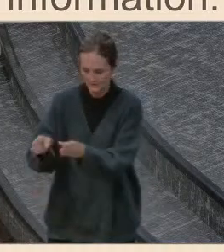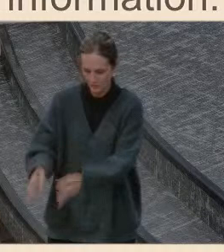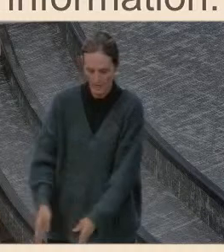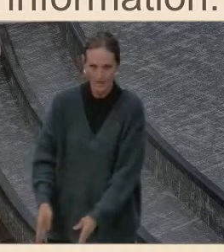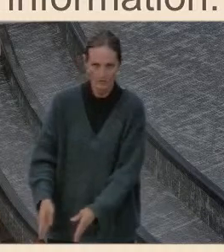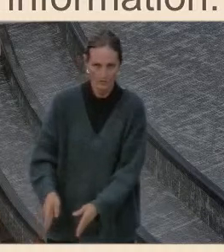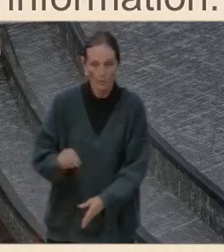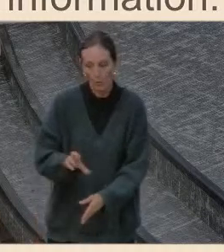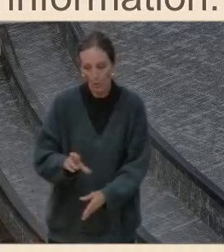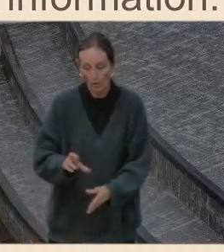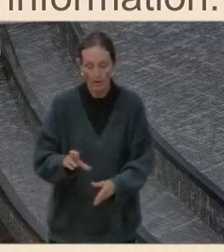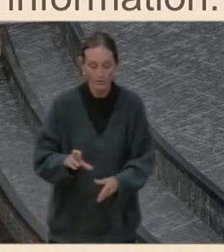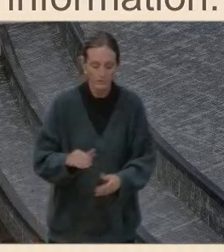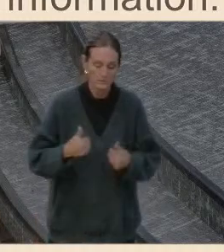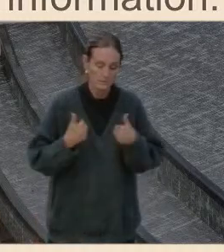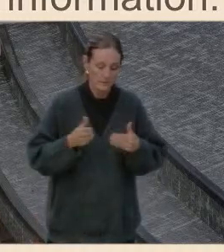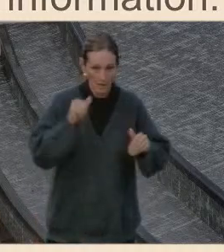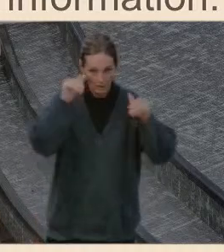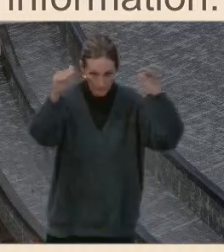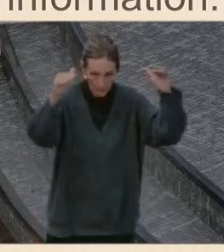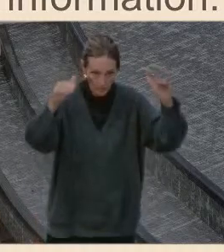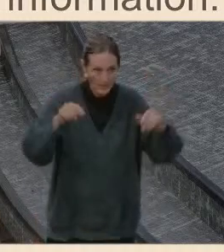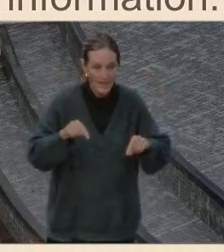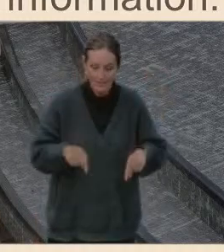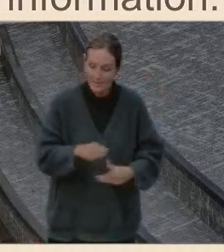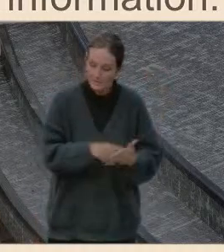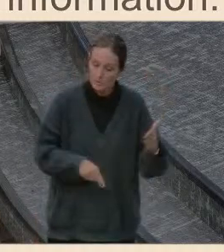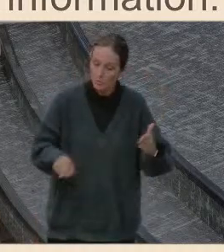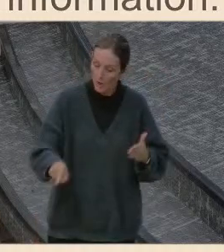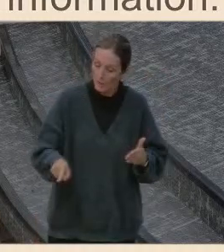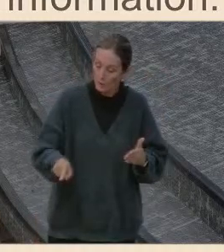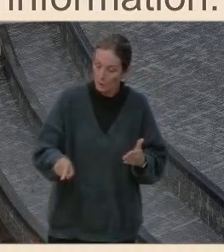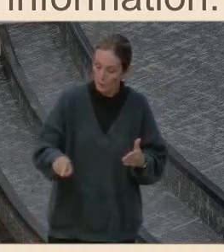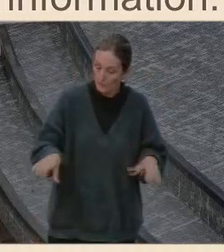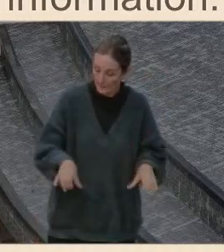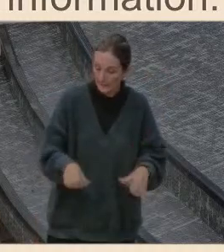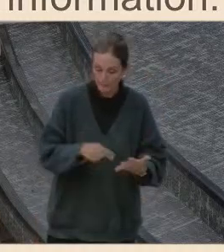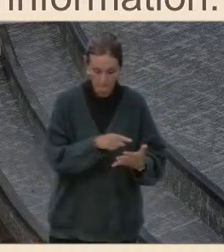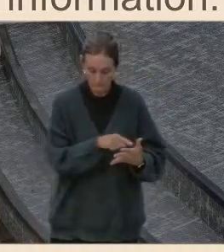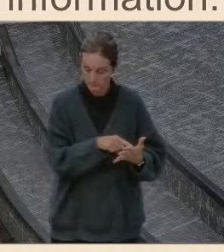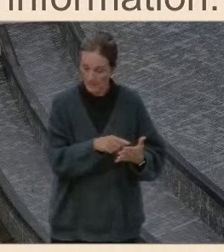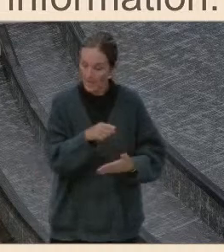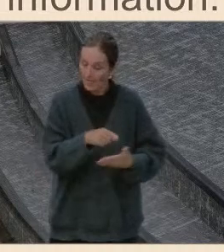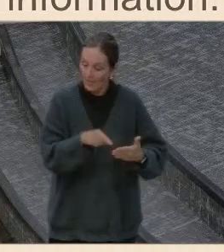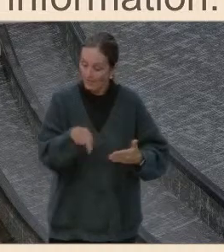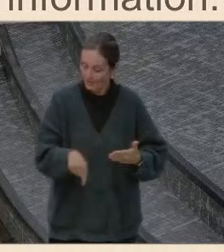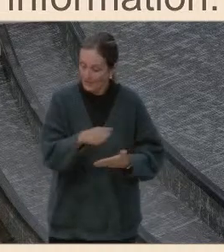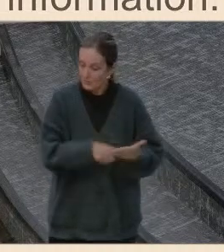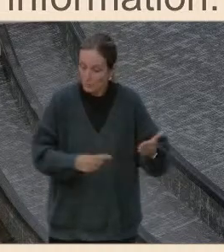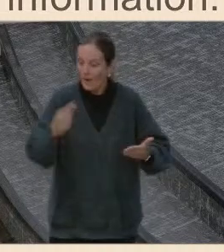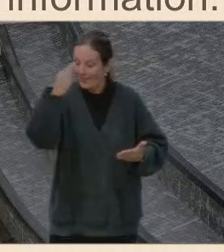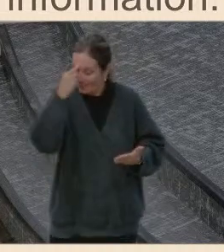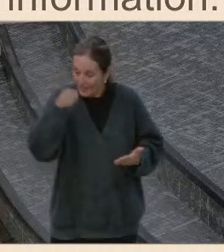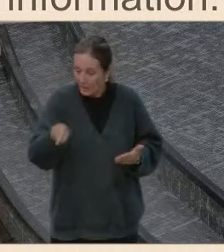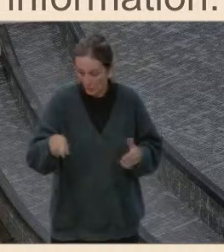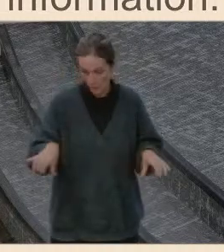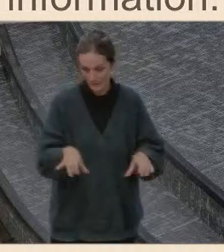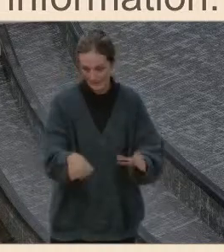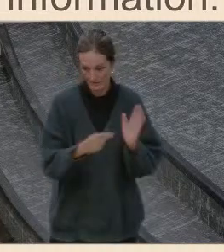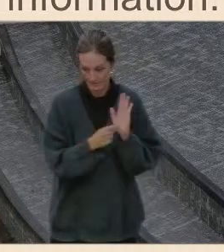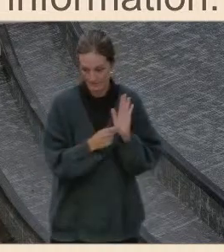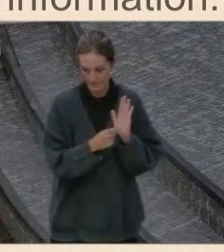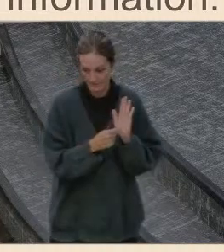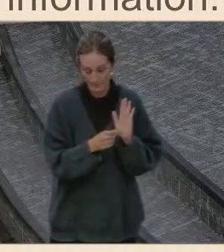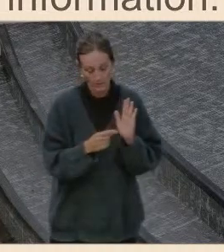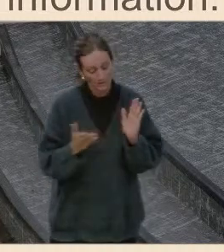adult. This is what you did. This is what I think you did. I have evidence here. We're going to have to move forward and let the judge make